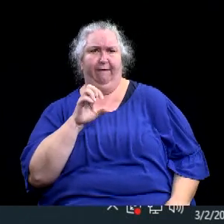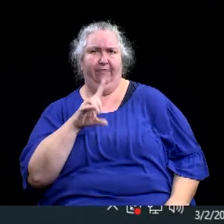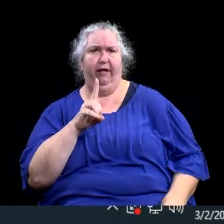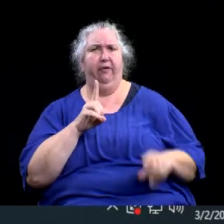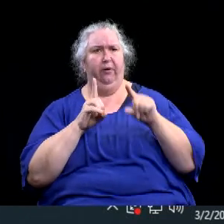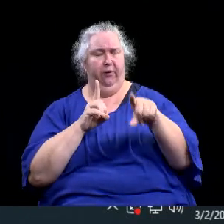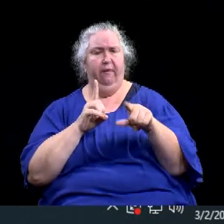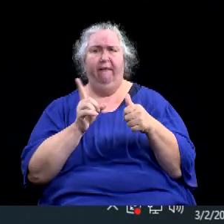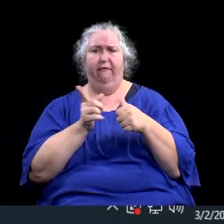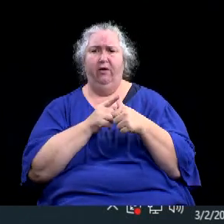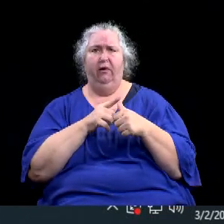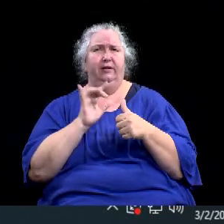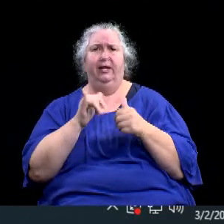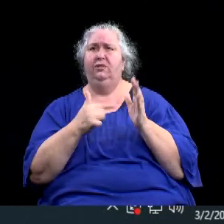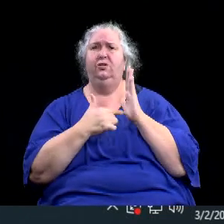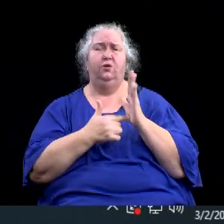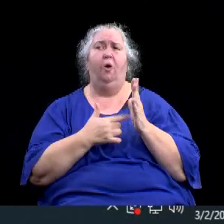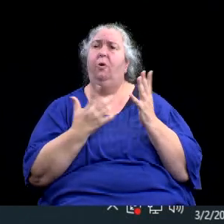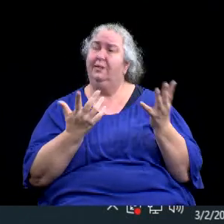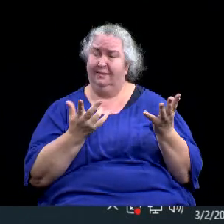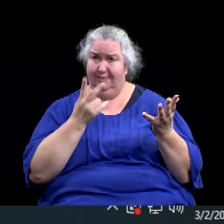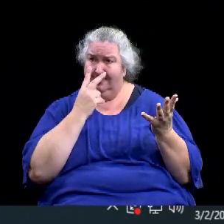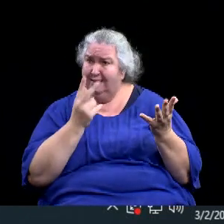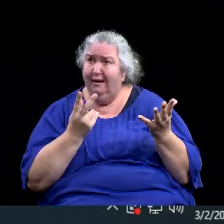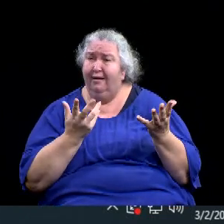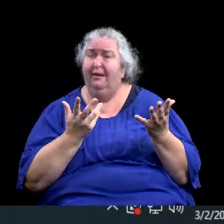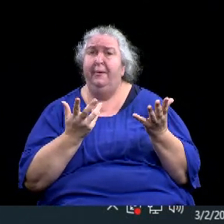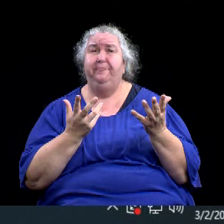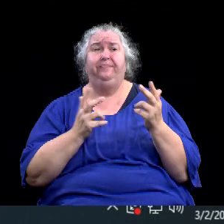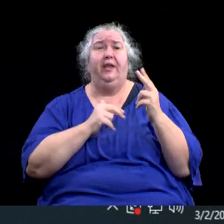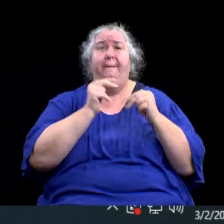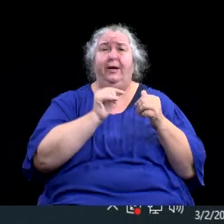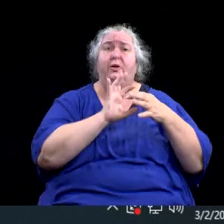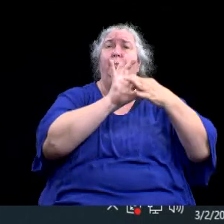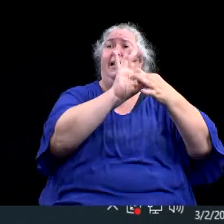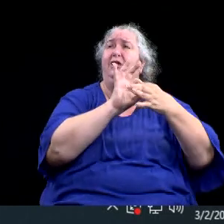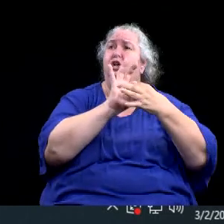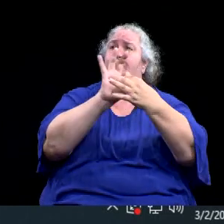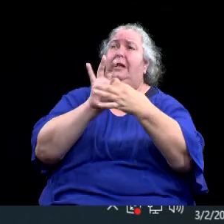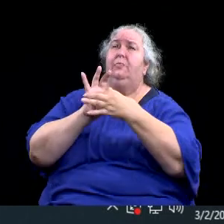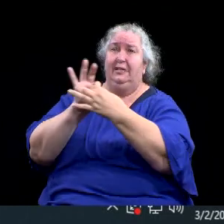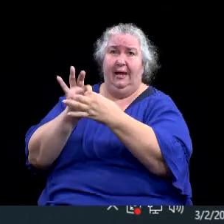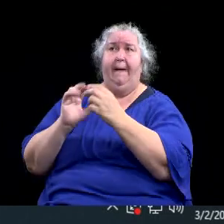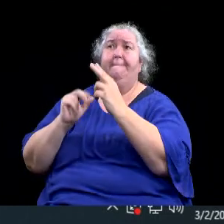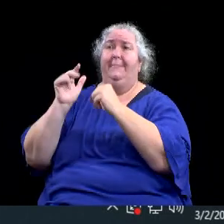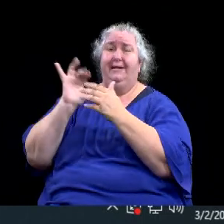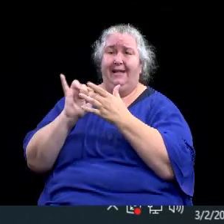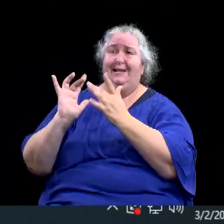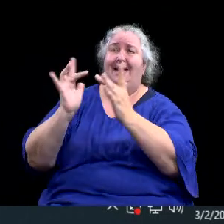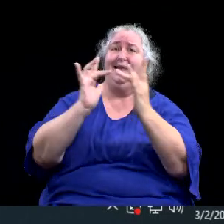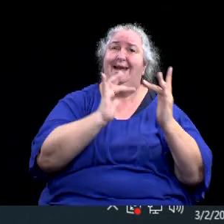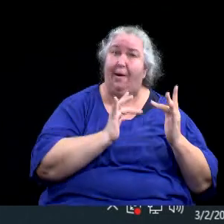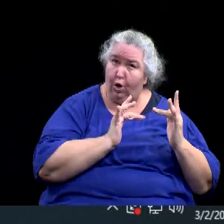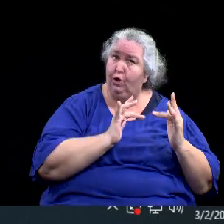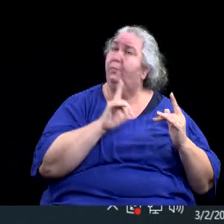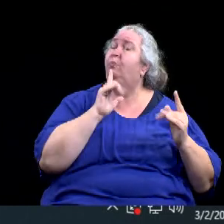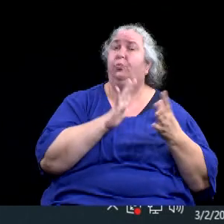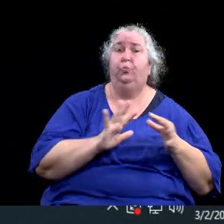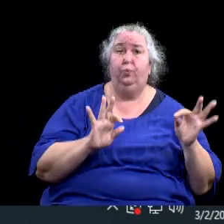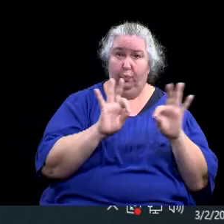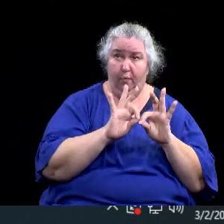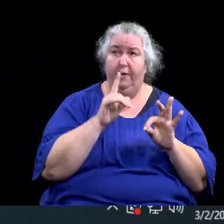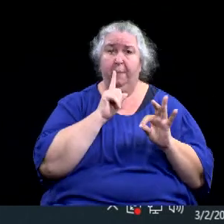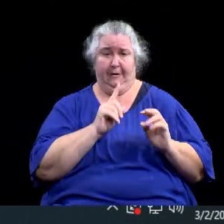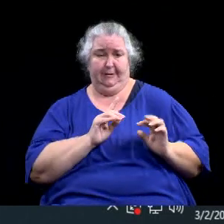that building relationships and building that network is important, and that there's value there. And I want to thank you for your work